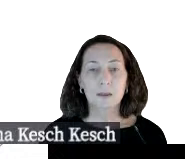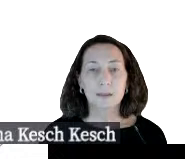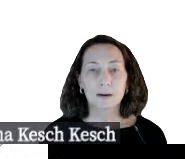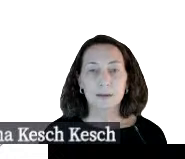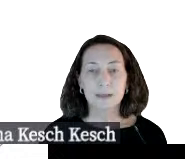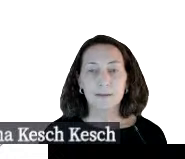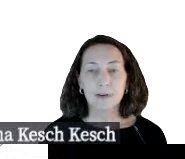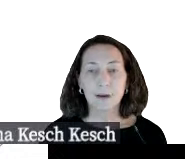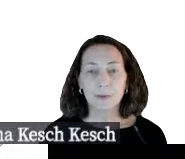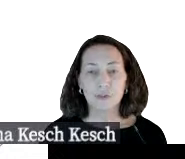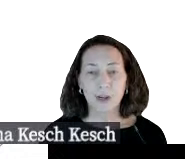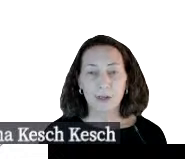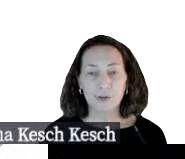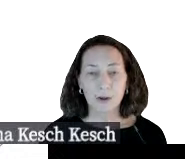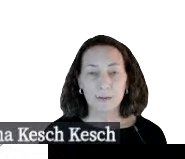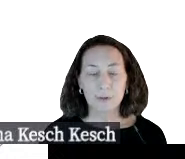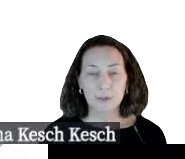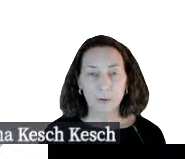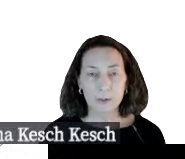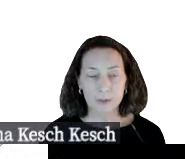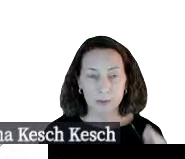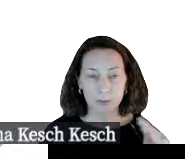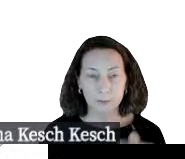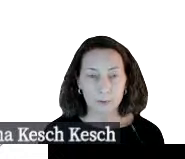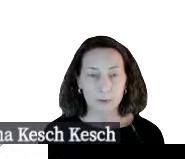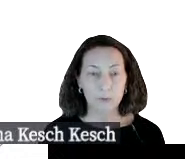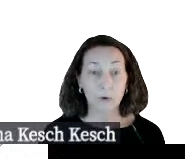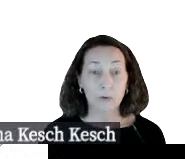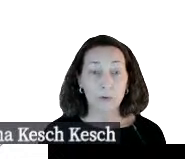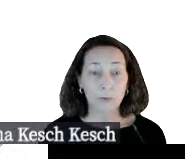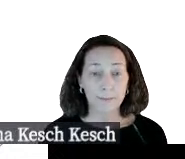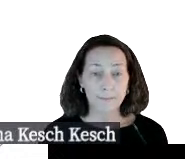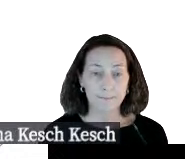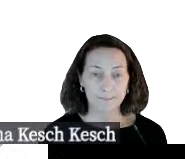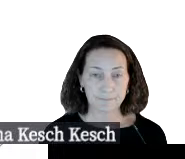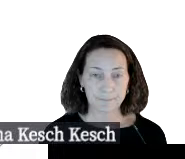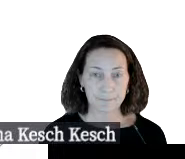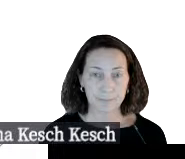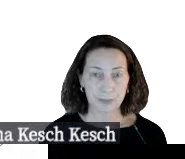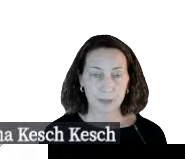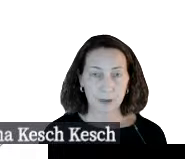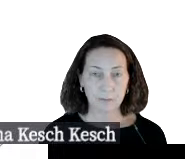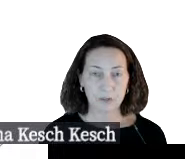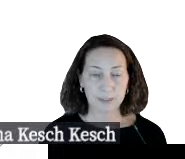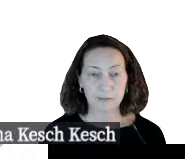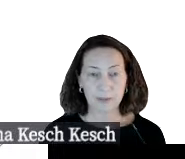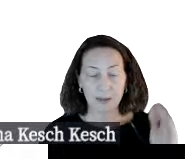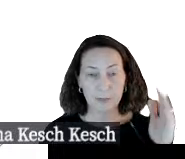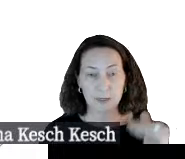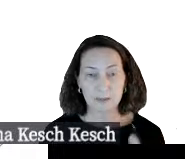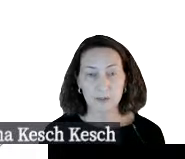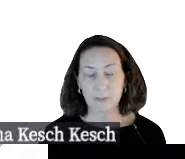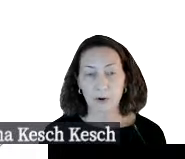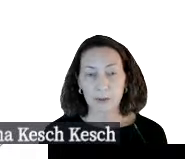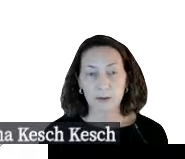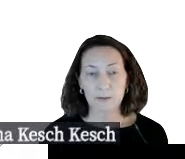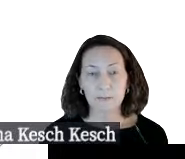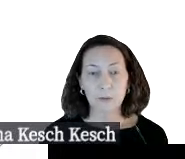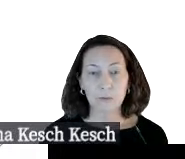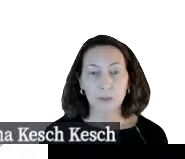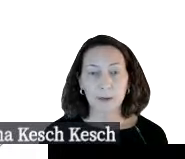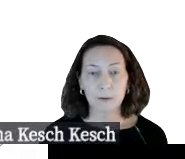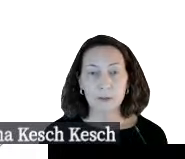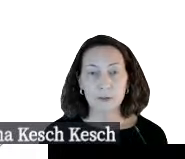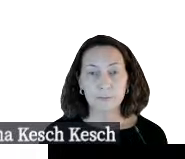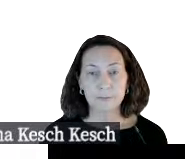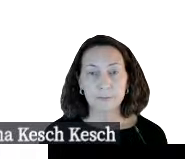And these areas have not been changed, so I am just going to scroll through them. I'm just leaving them because they're just a part of the